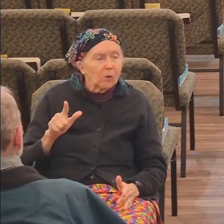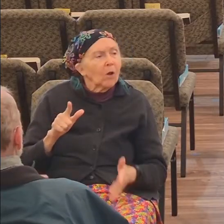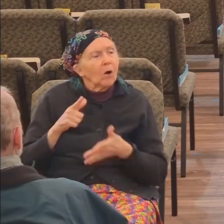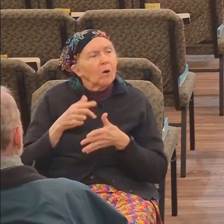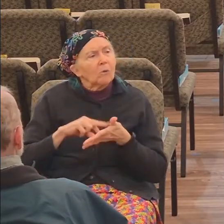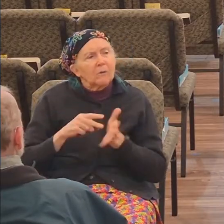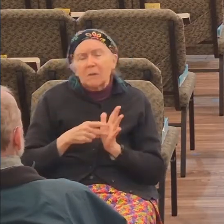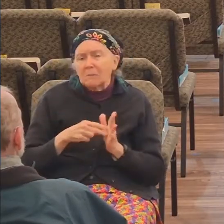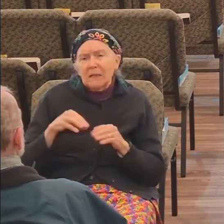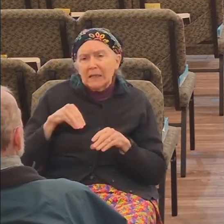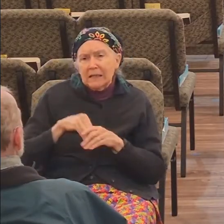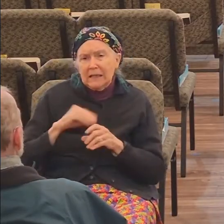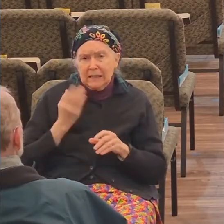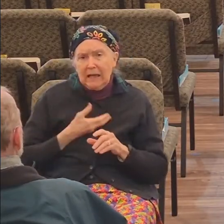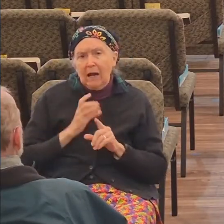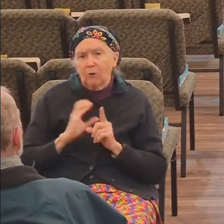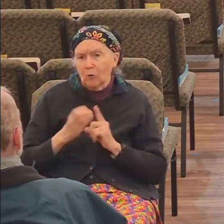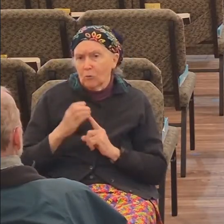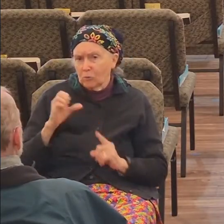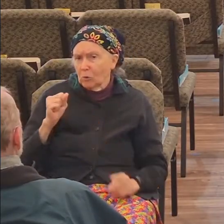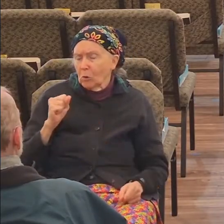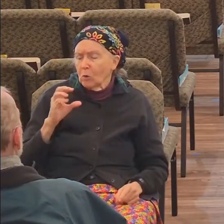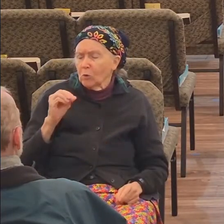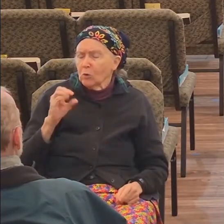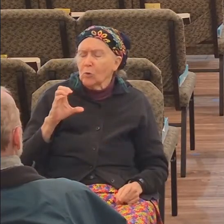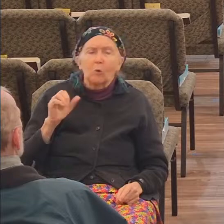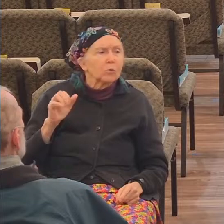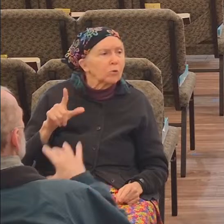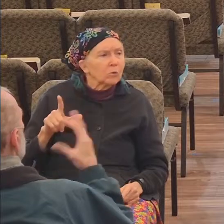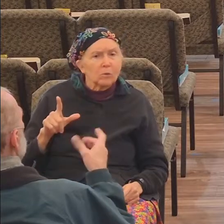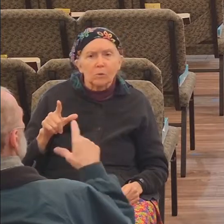talking about? What do you think about? What comes to your mind?